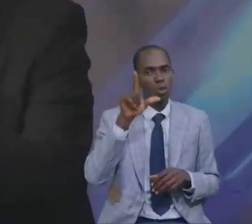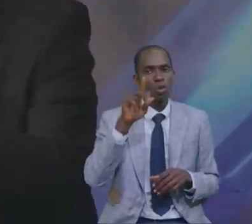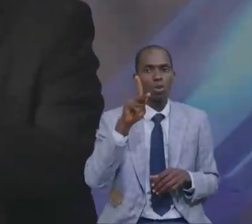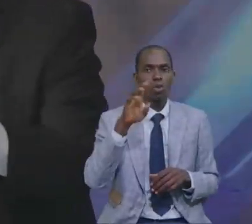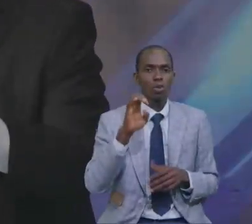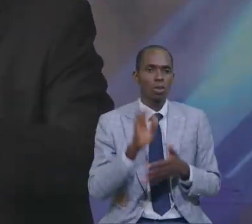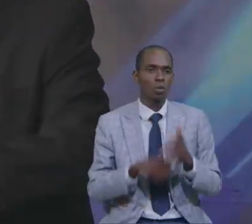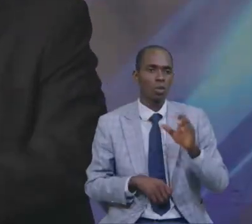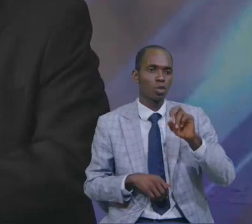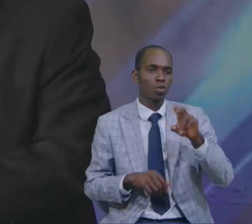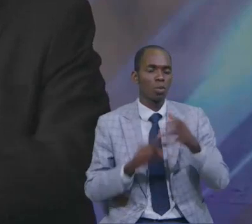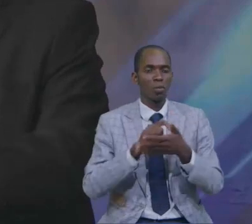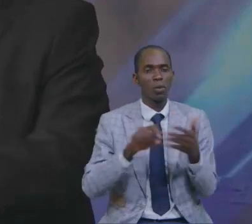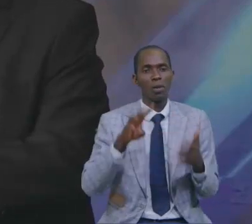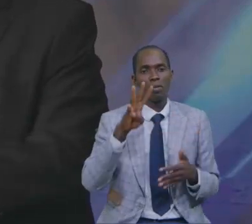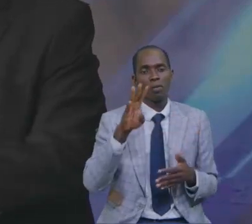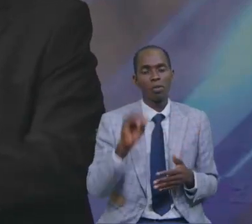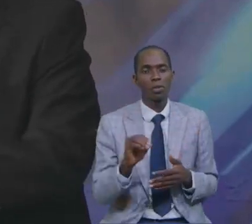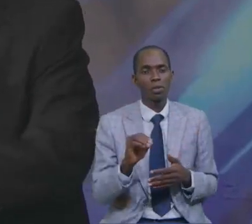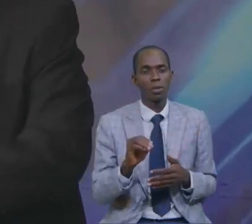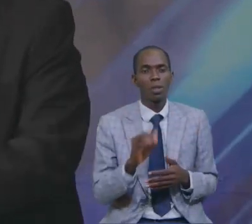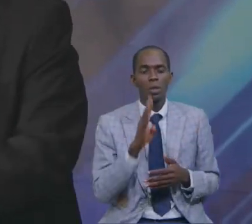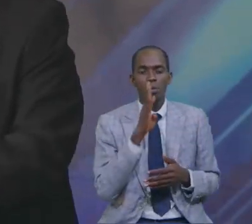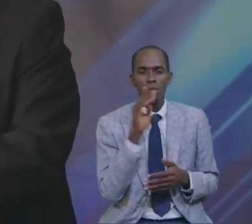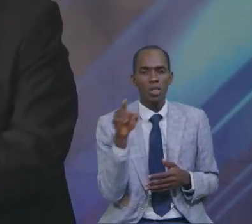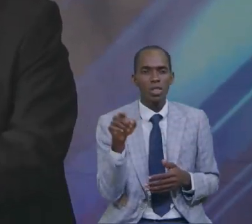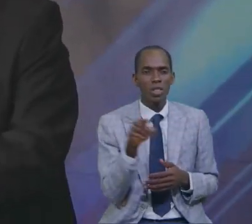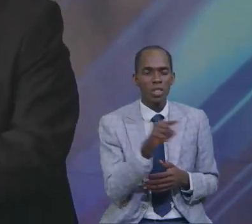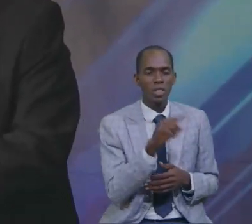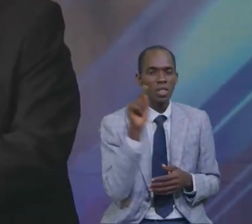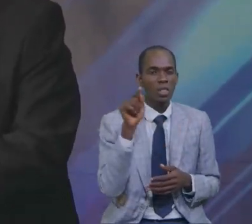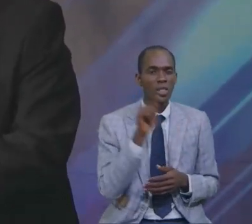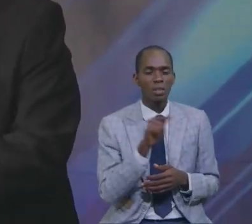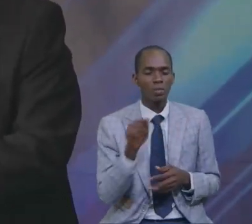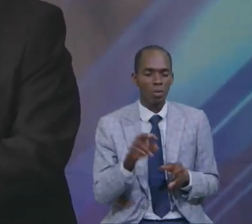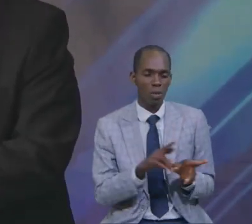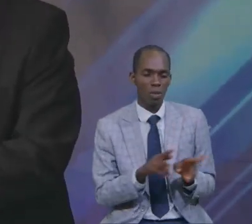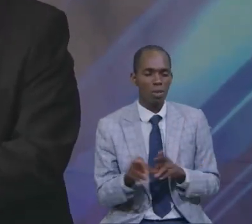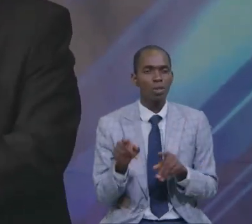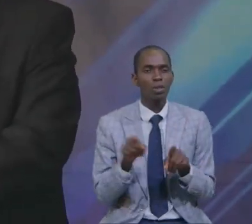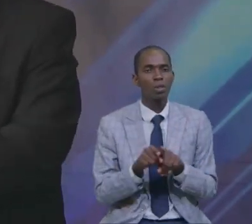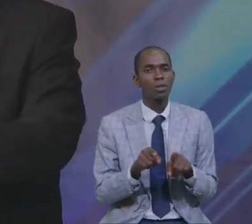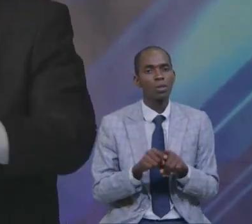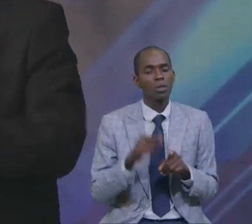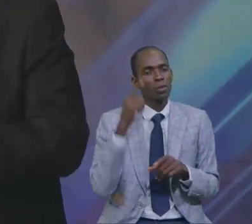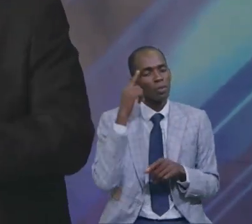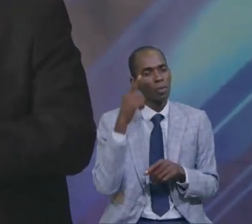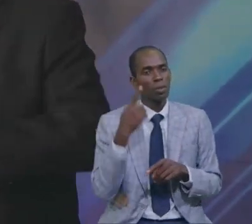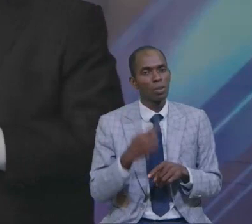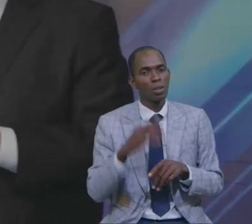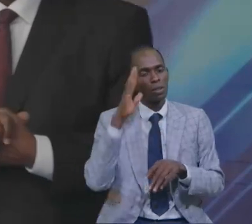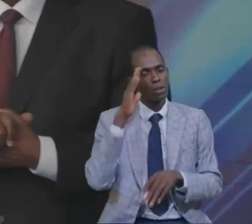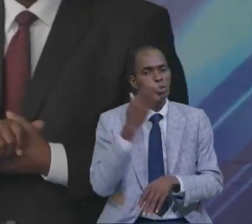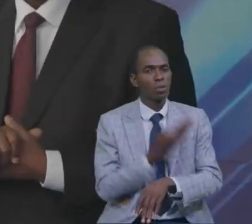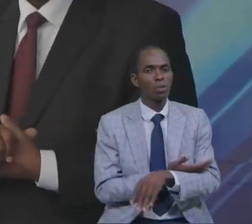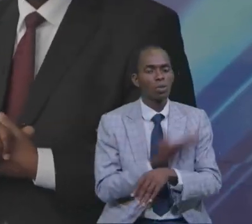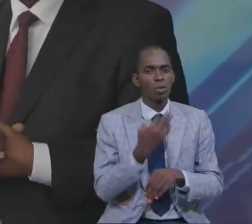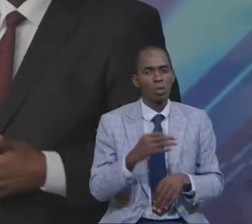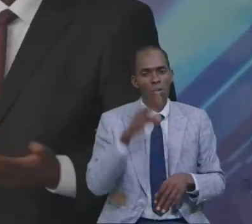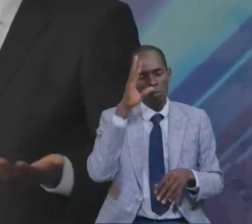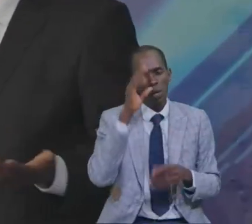Son of Man cometh at an hour when ye think not. In verse